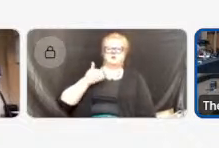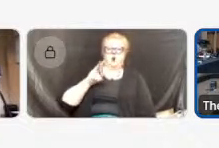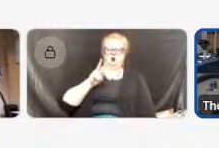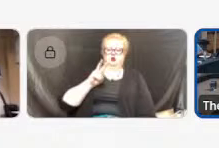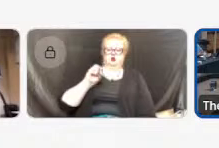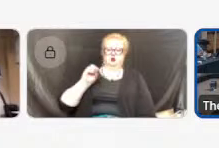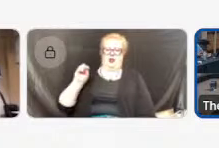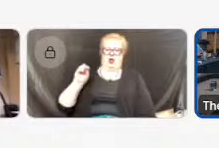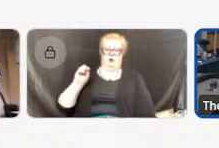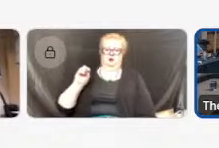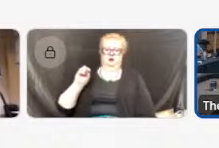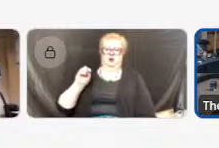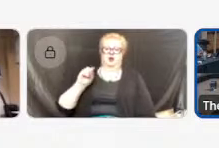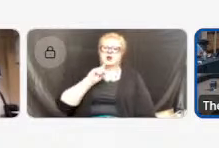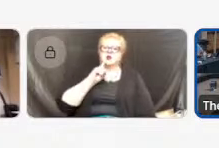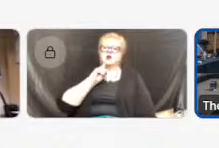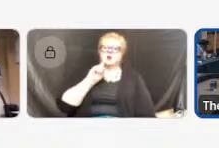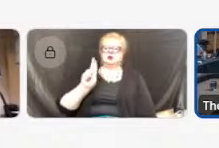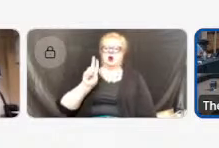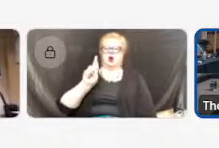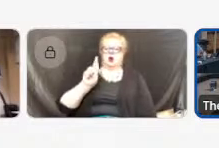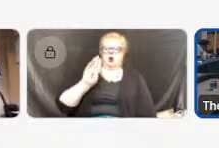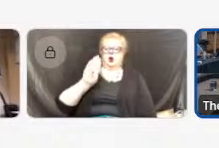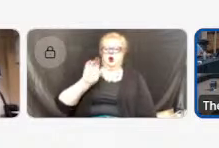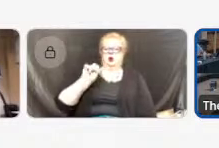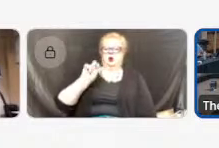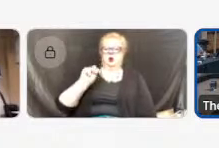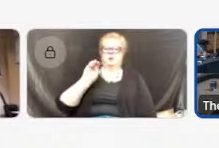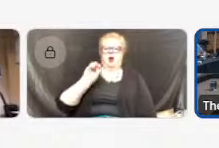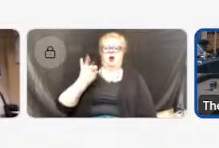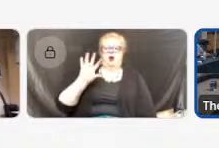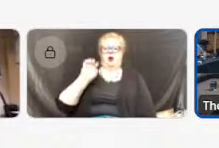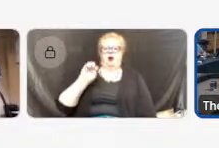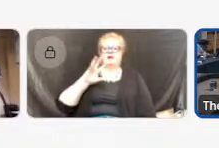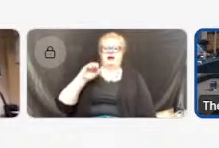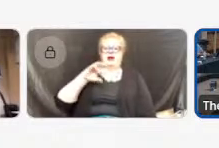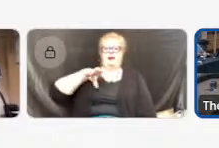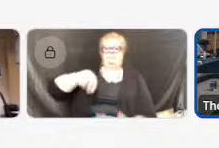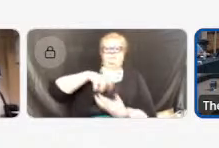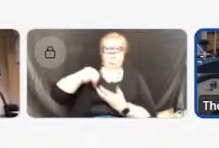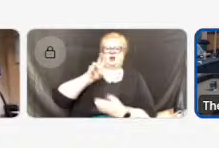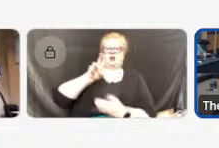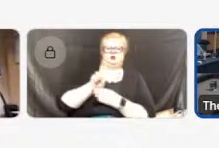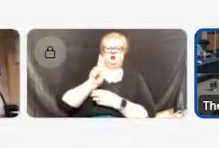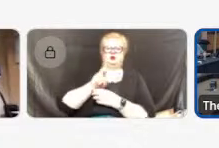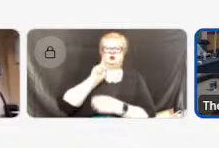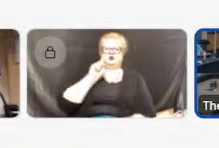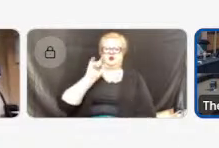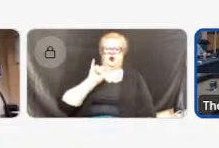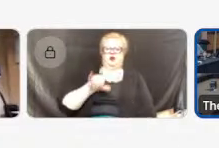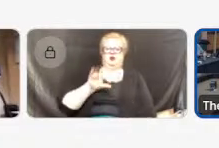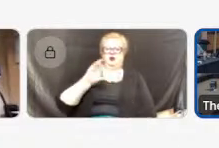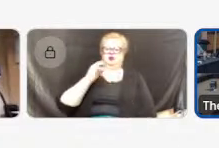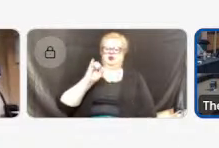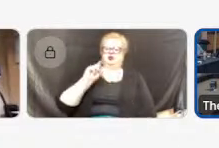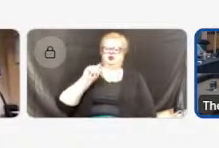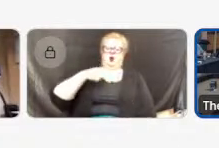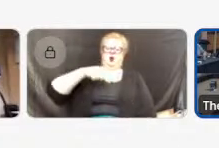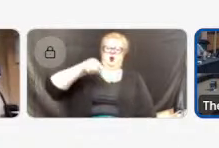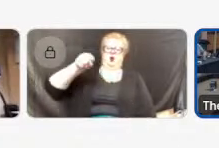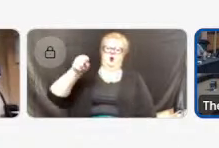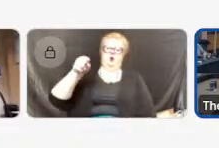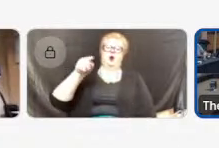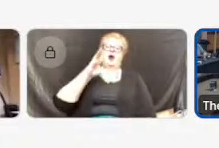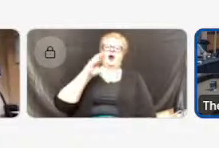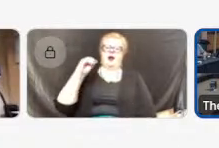there's suburban office and mixed use on the west side of Chico for the lots that face Chico. This was